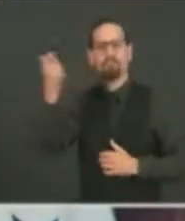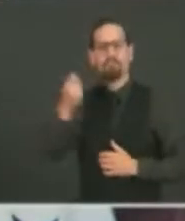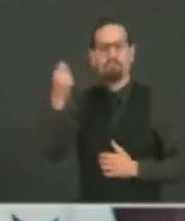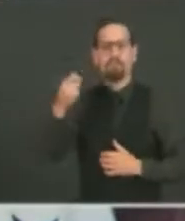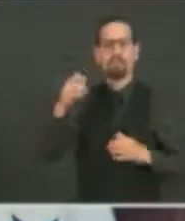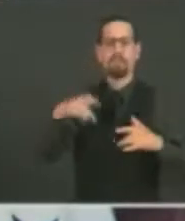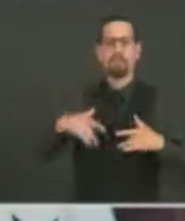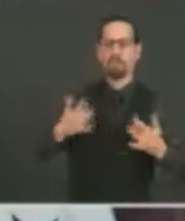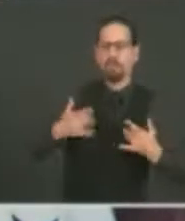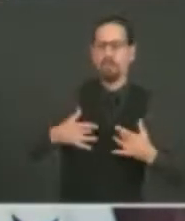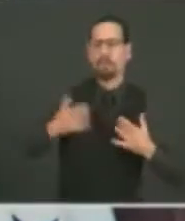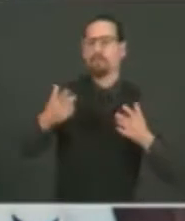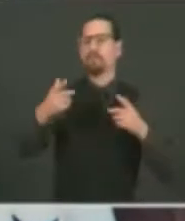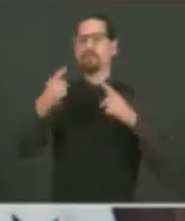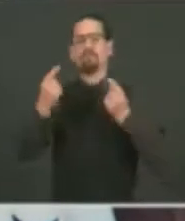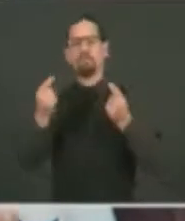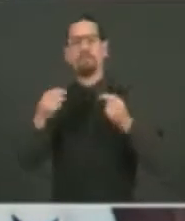do that at